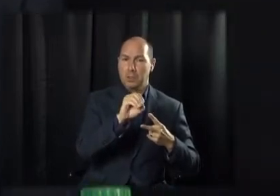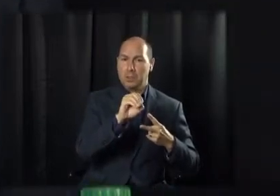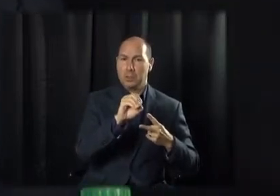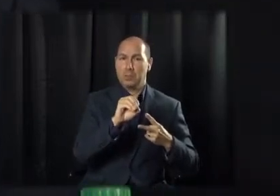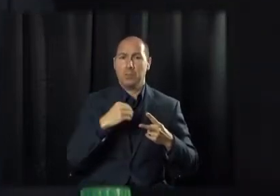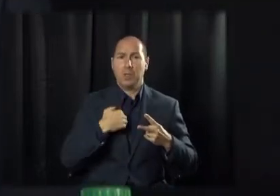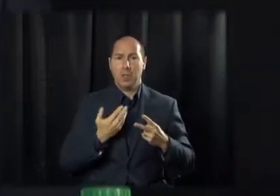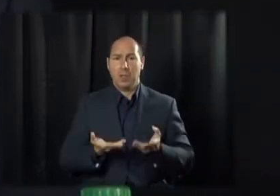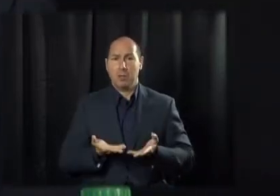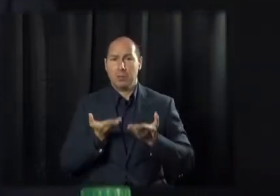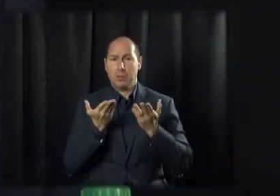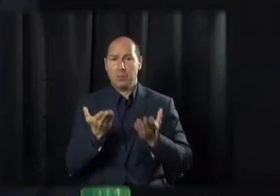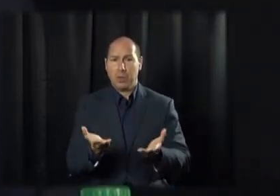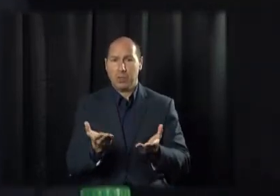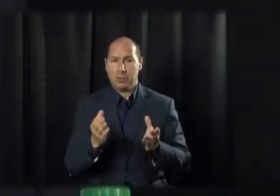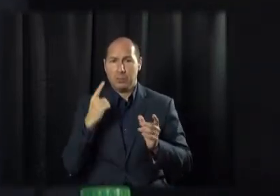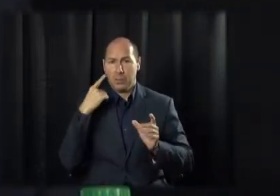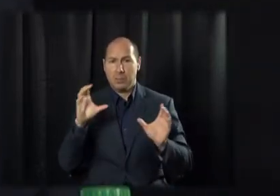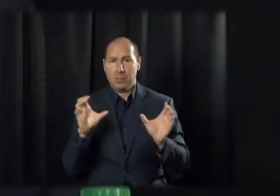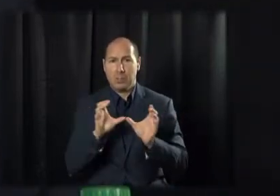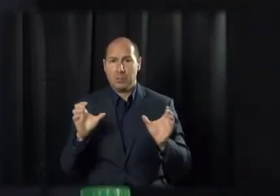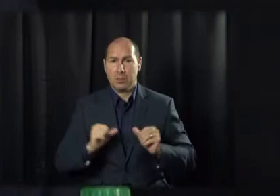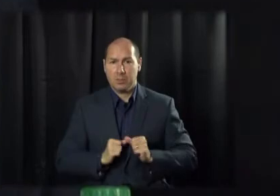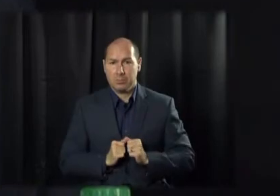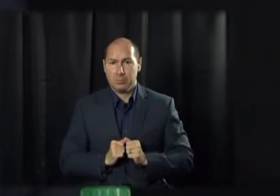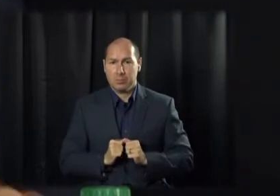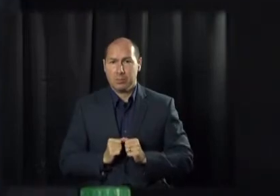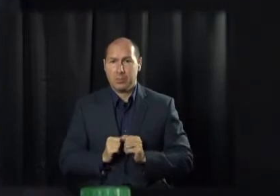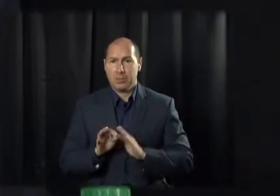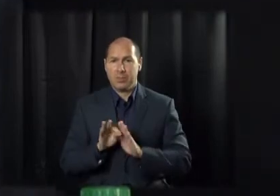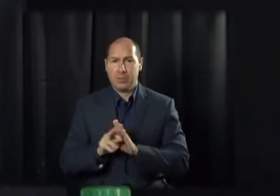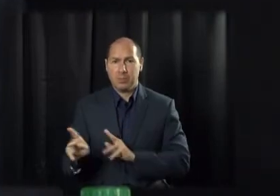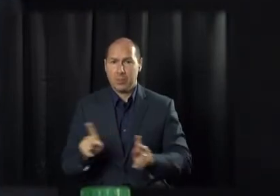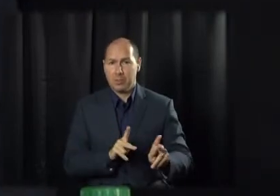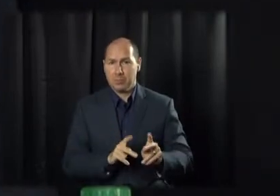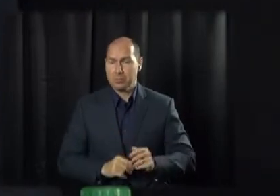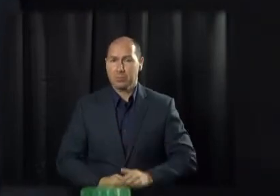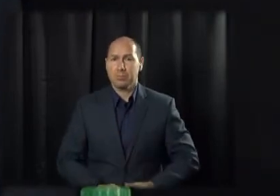motion to certify the Pridco plan?